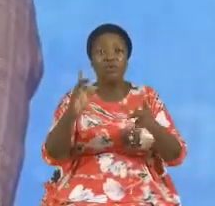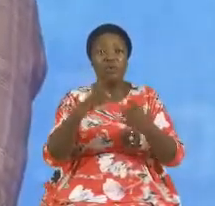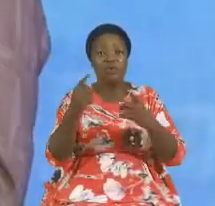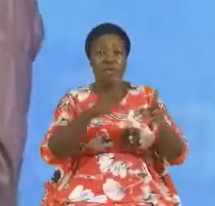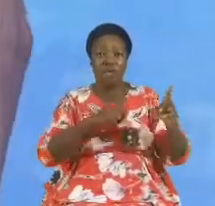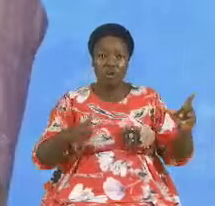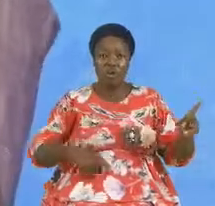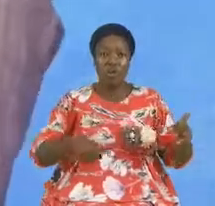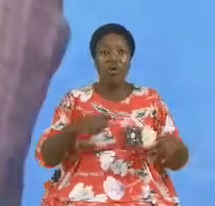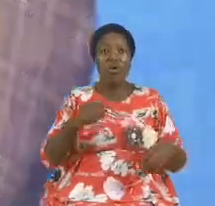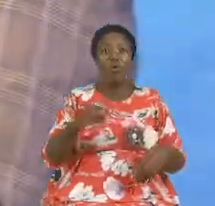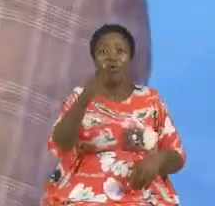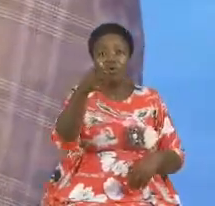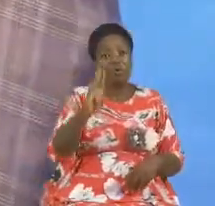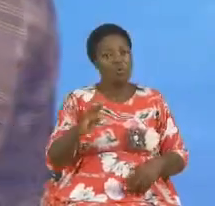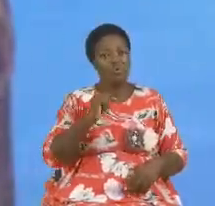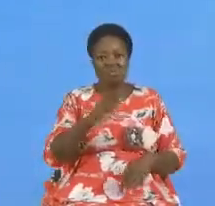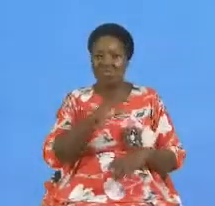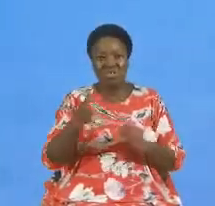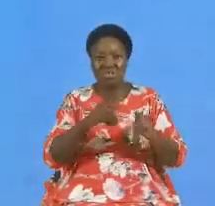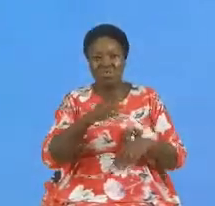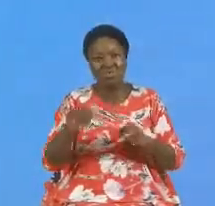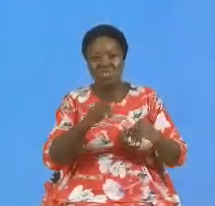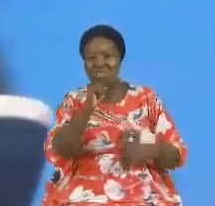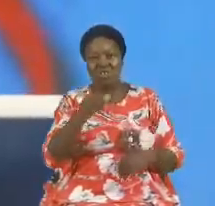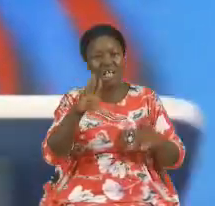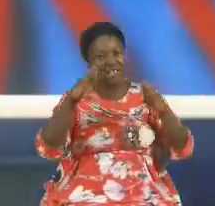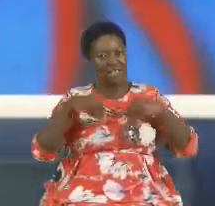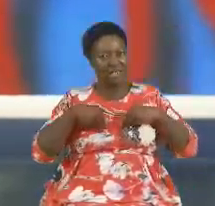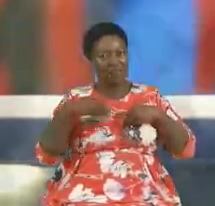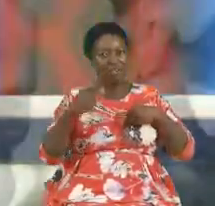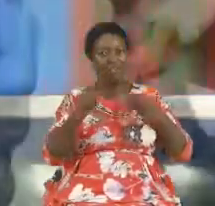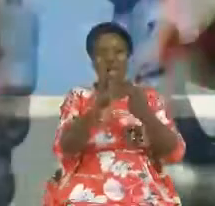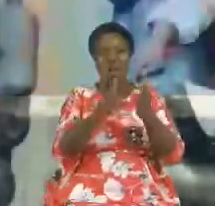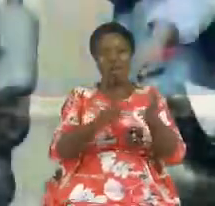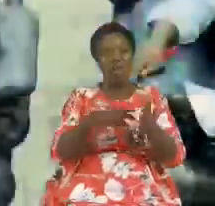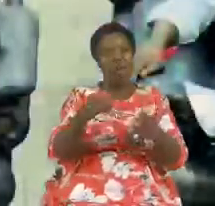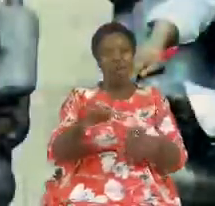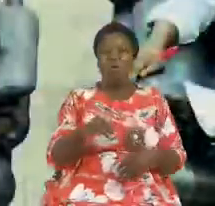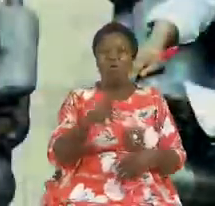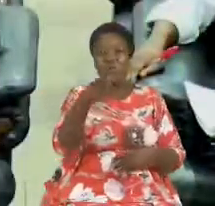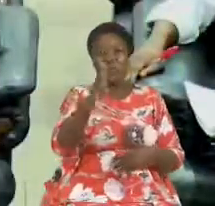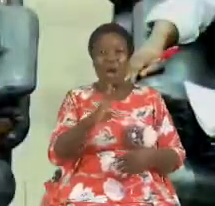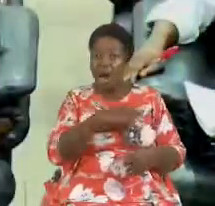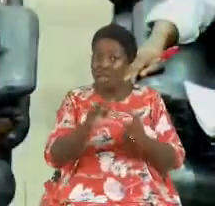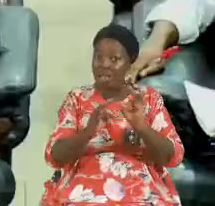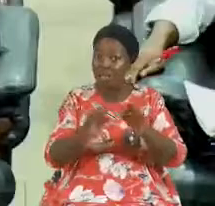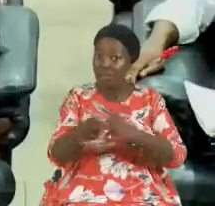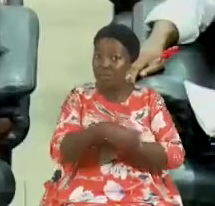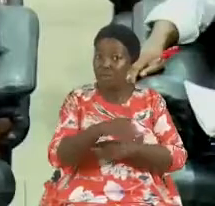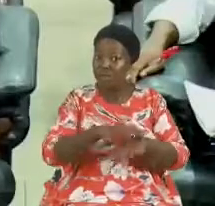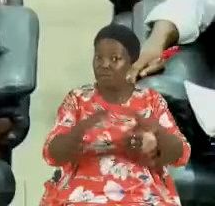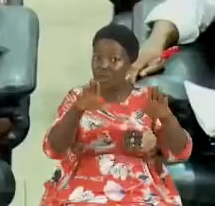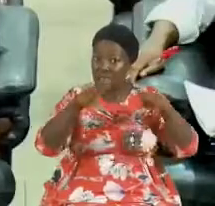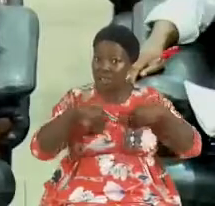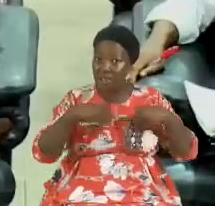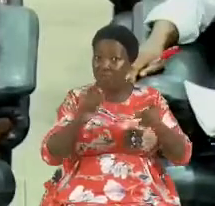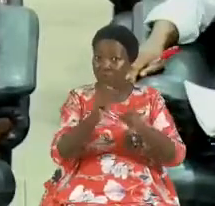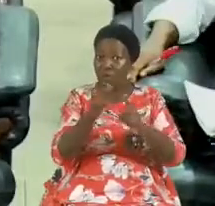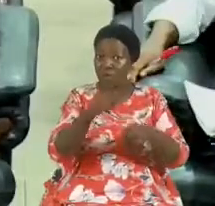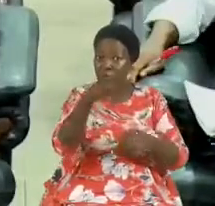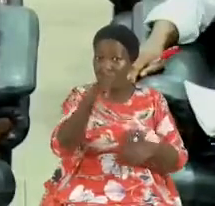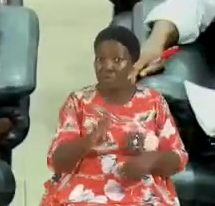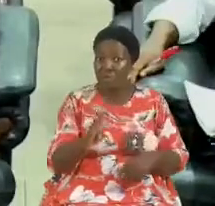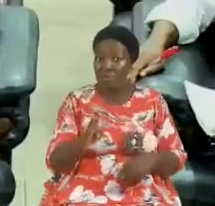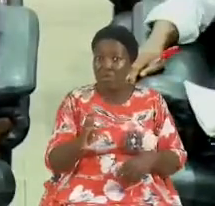mind. You were an enemy to the law of God. You did not accept the law of God. And